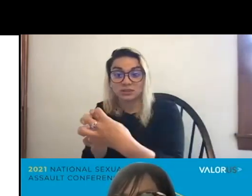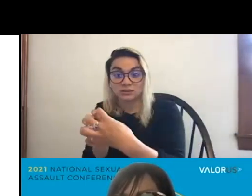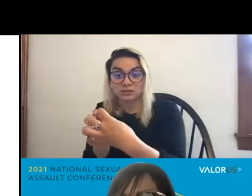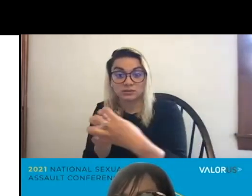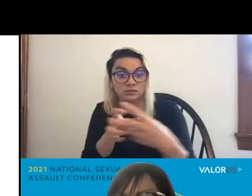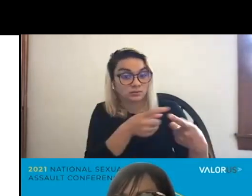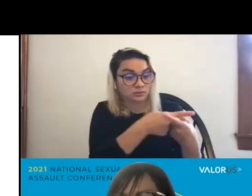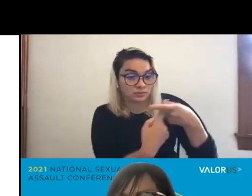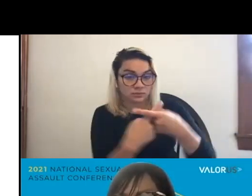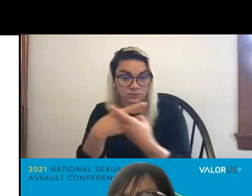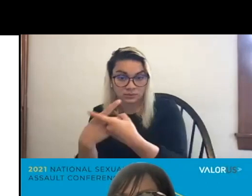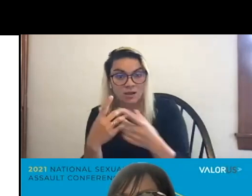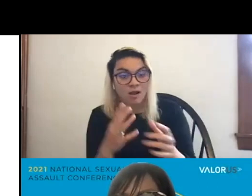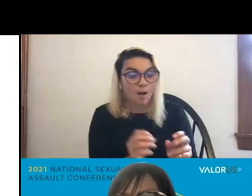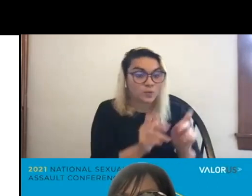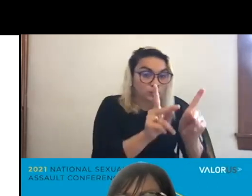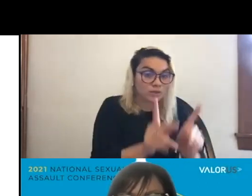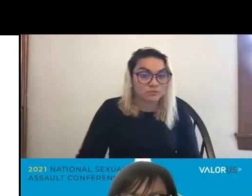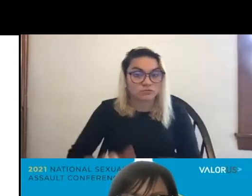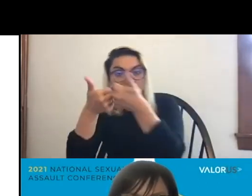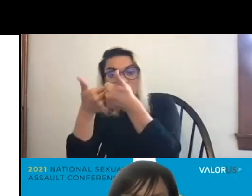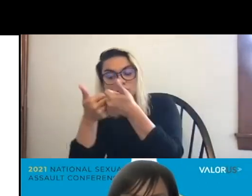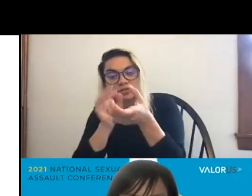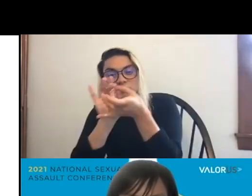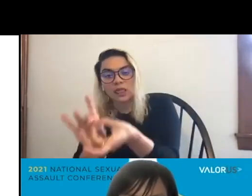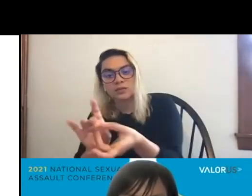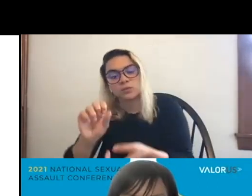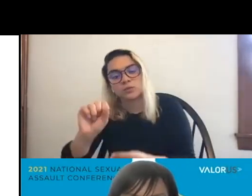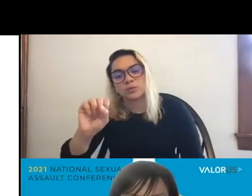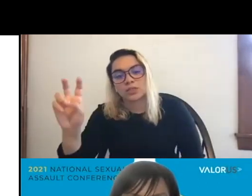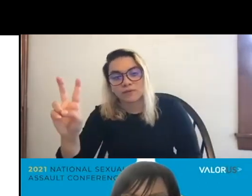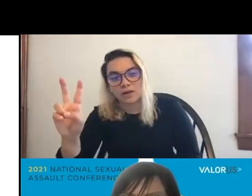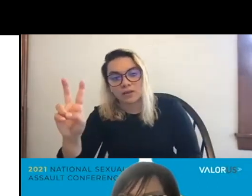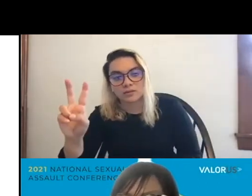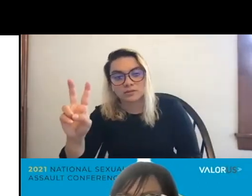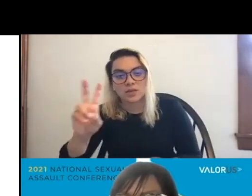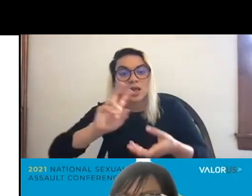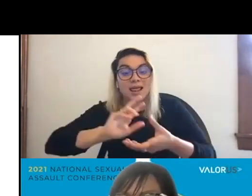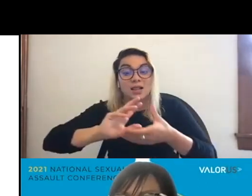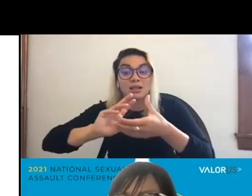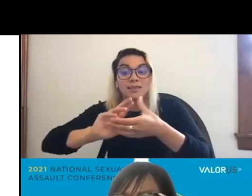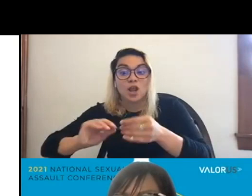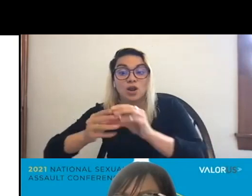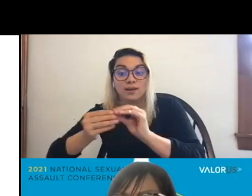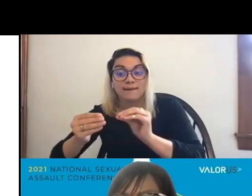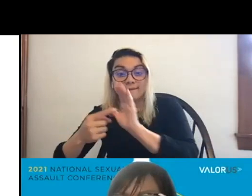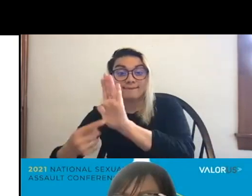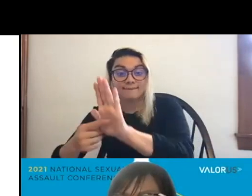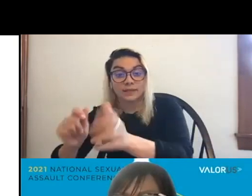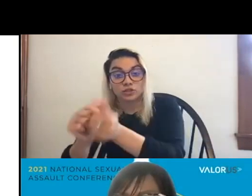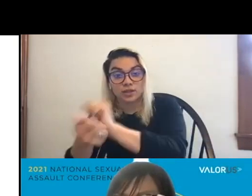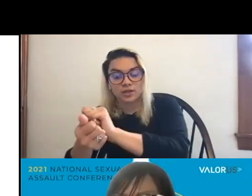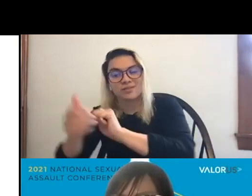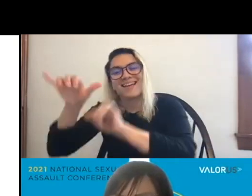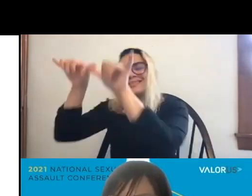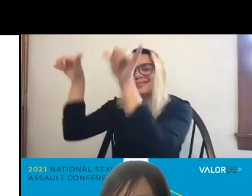and challenges related to sexual violence, narrative change, and systems change. So there's two parts of that: narrative change